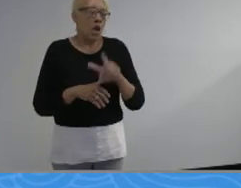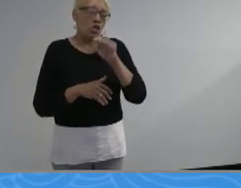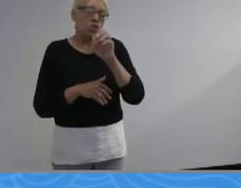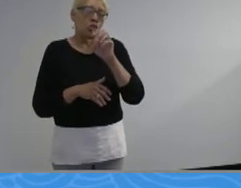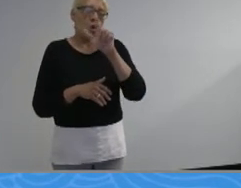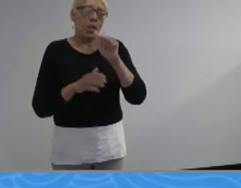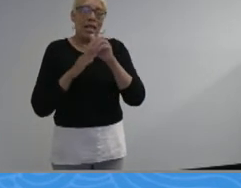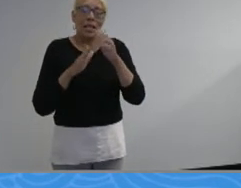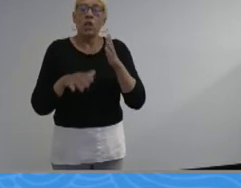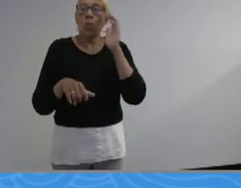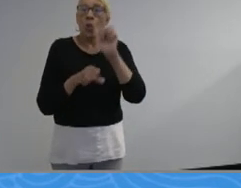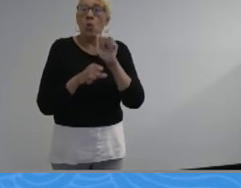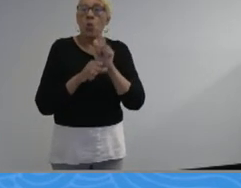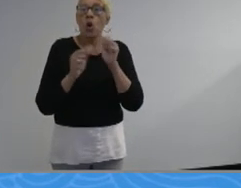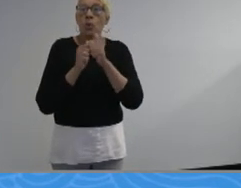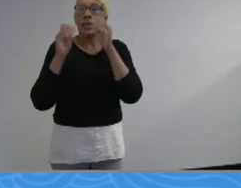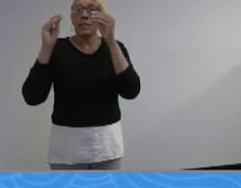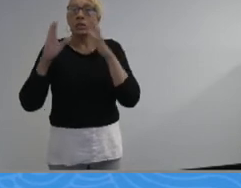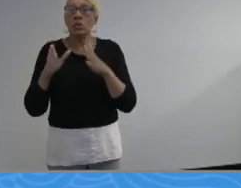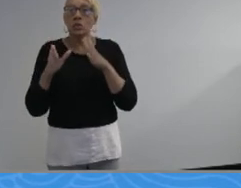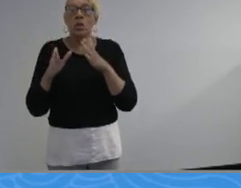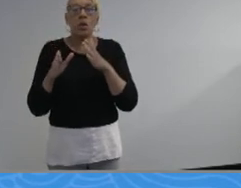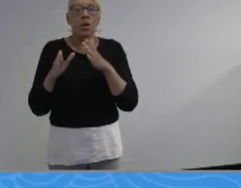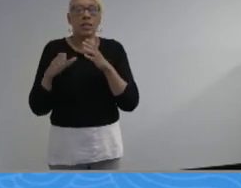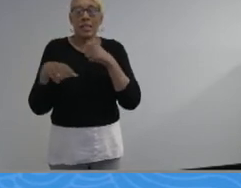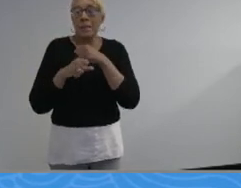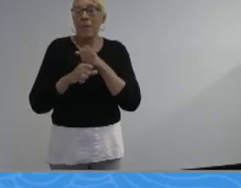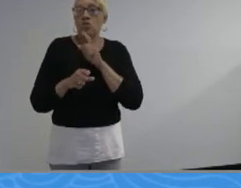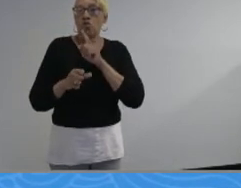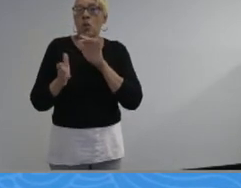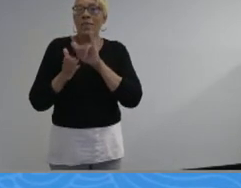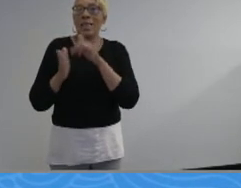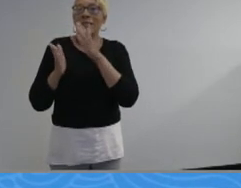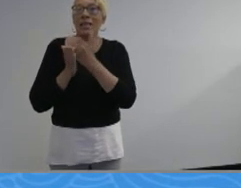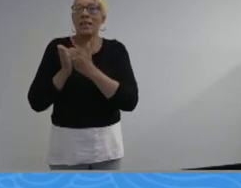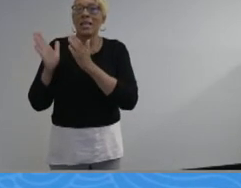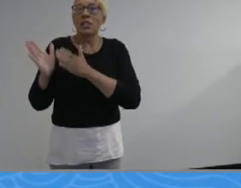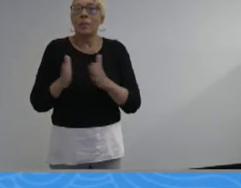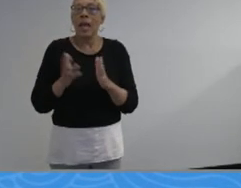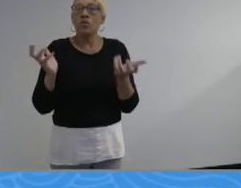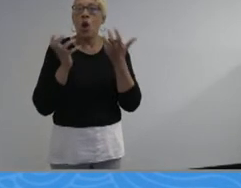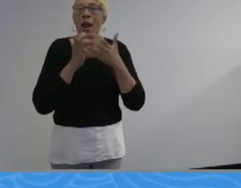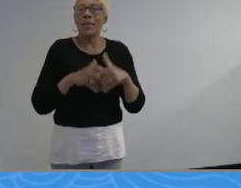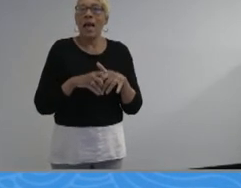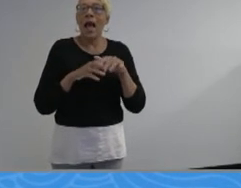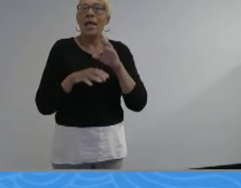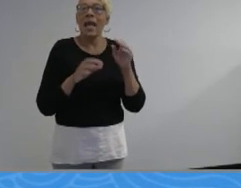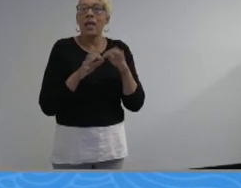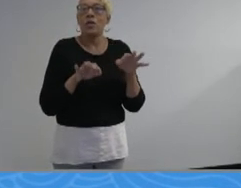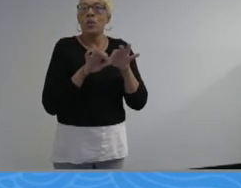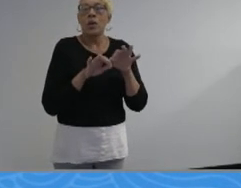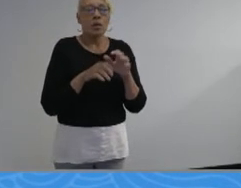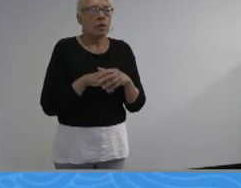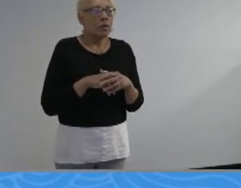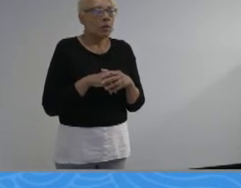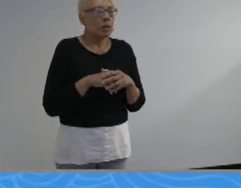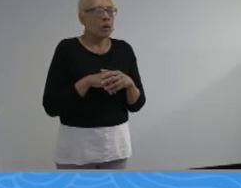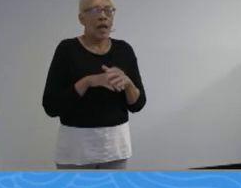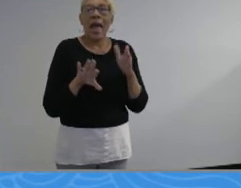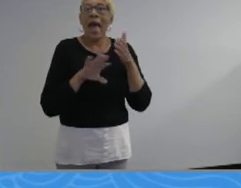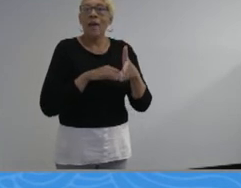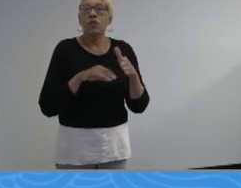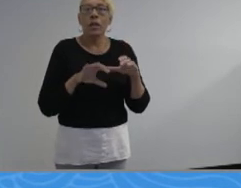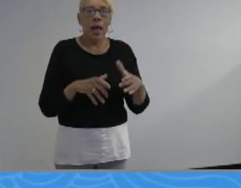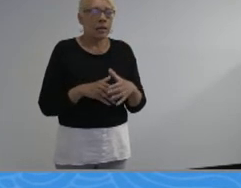work closely with instructors to make sure their lessons plans are aligned and relevant to follow of the